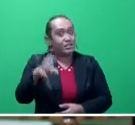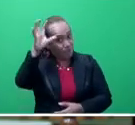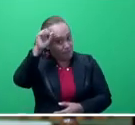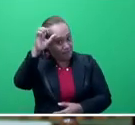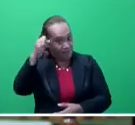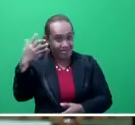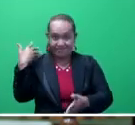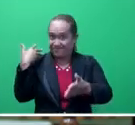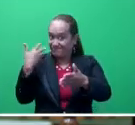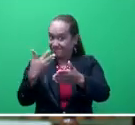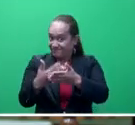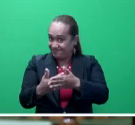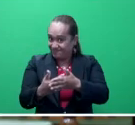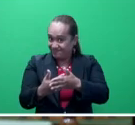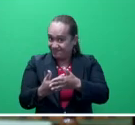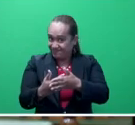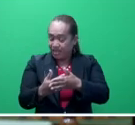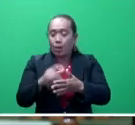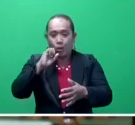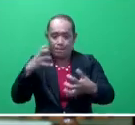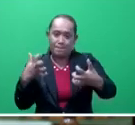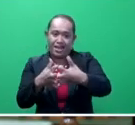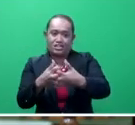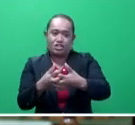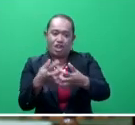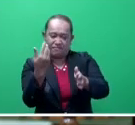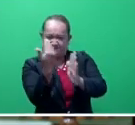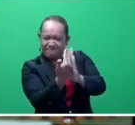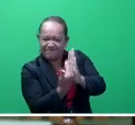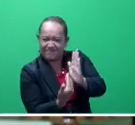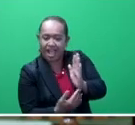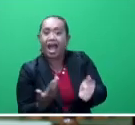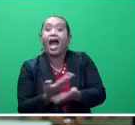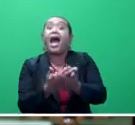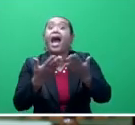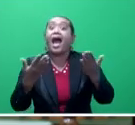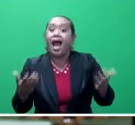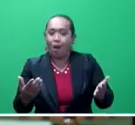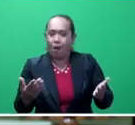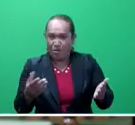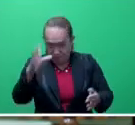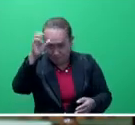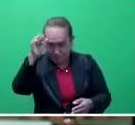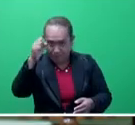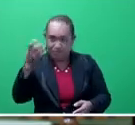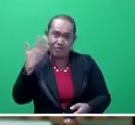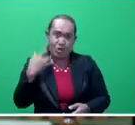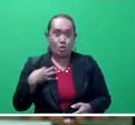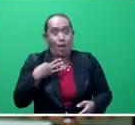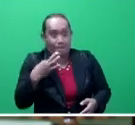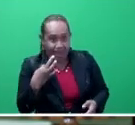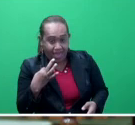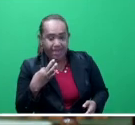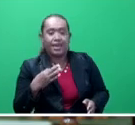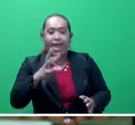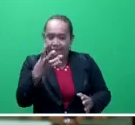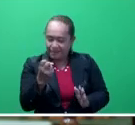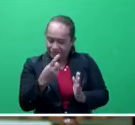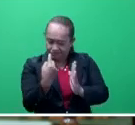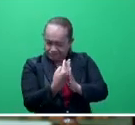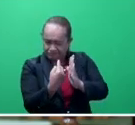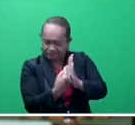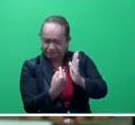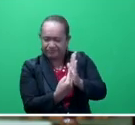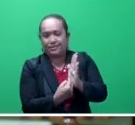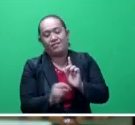FNPF. This assistance will only be provided to those eligible individuals who have received at least their first dose of